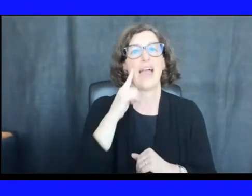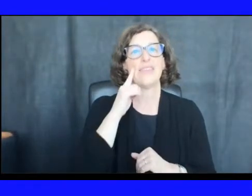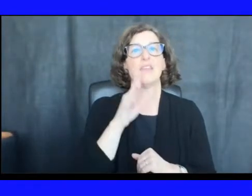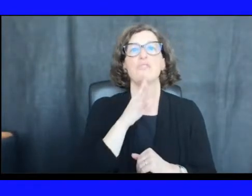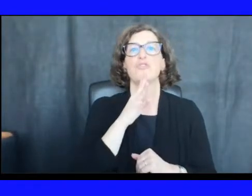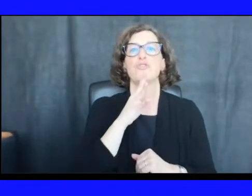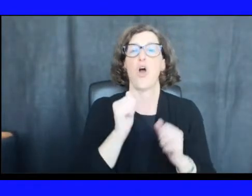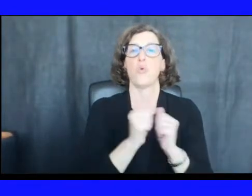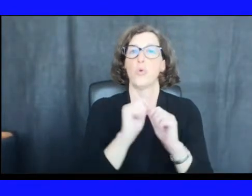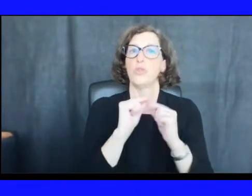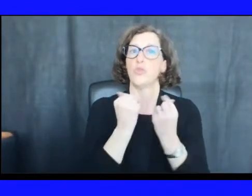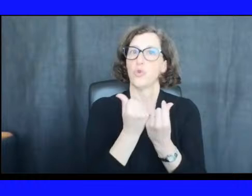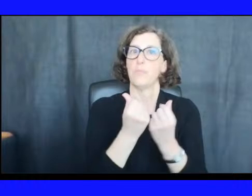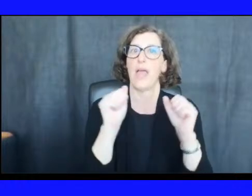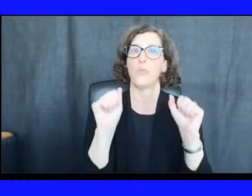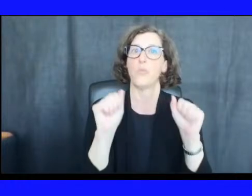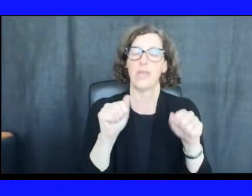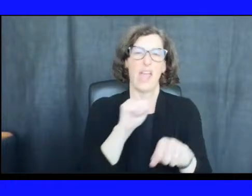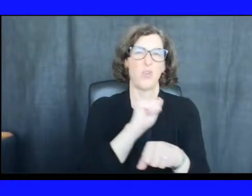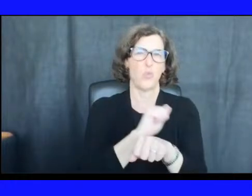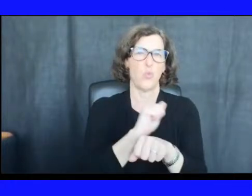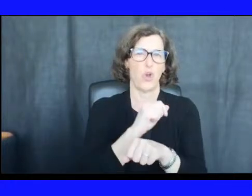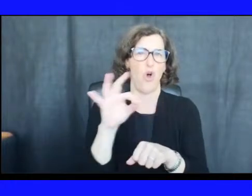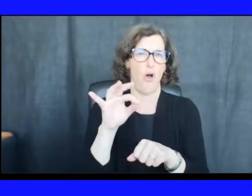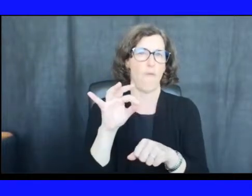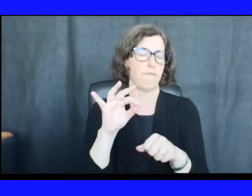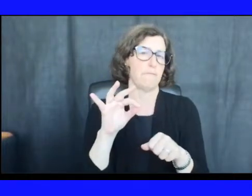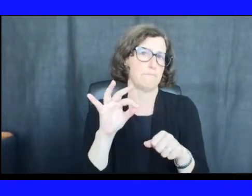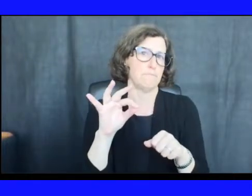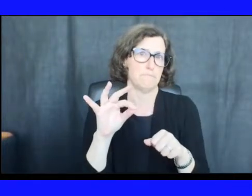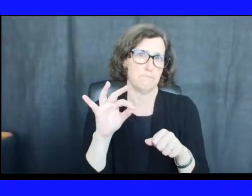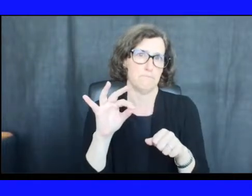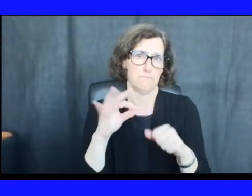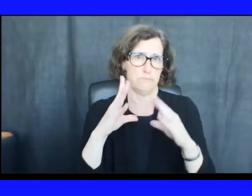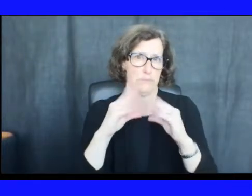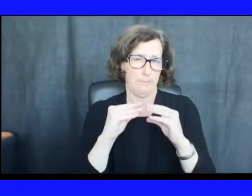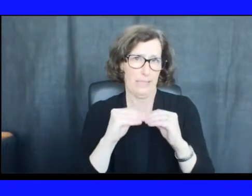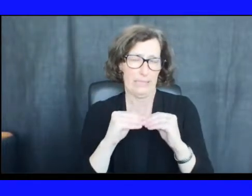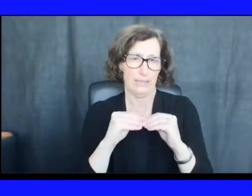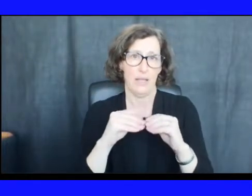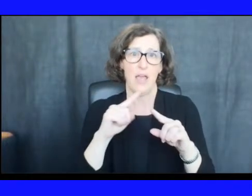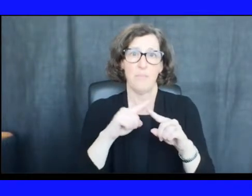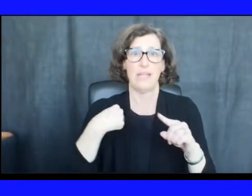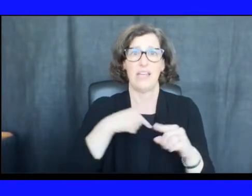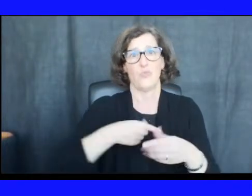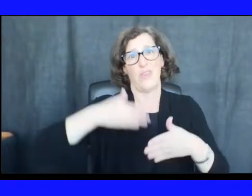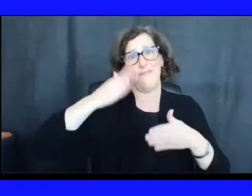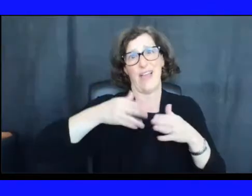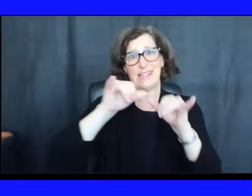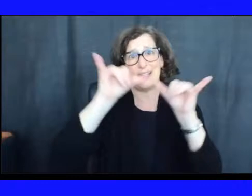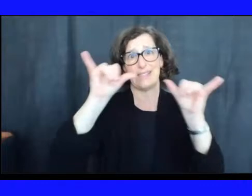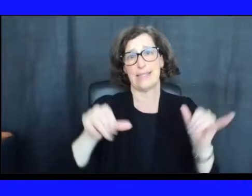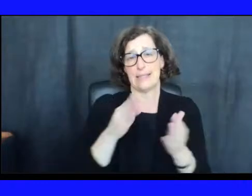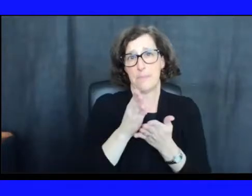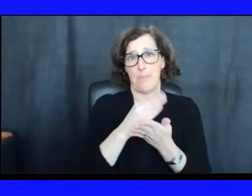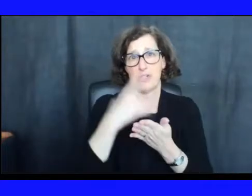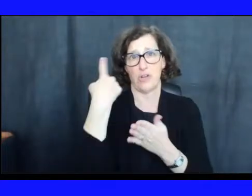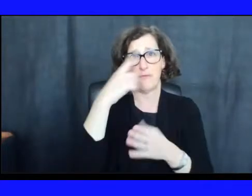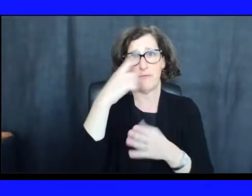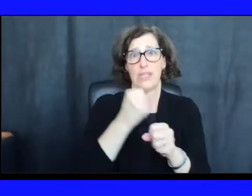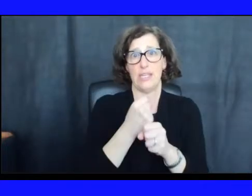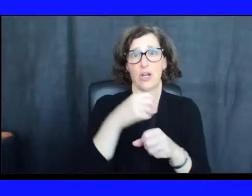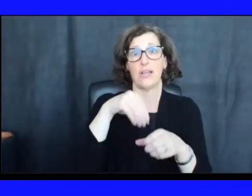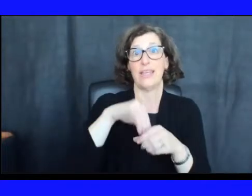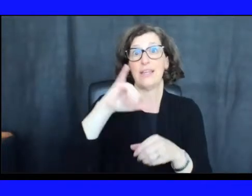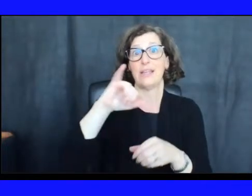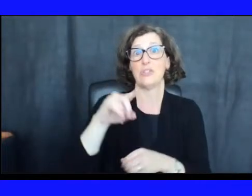we report it out to the board. So that could be an opportunity to bring those two together and report to the board on where we are in our overall strategy and how it fits into